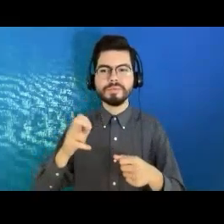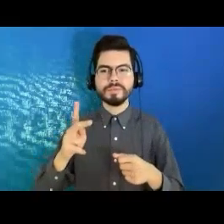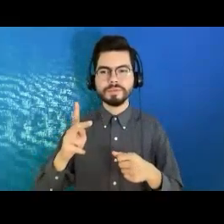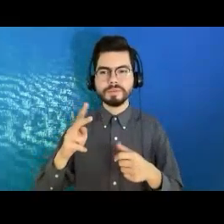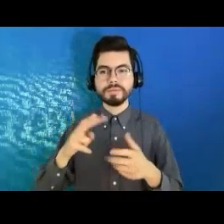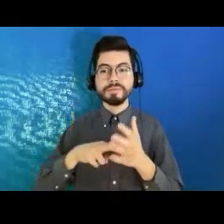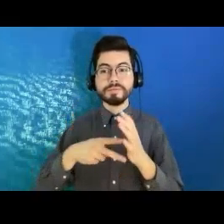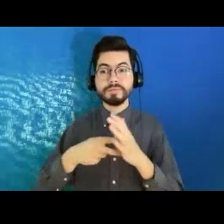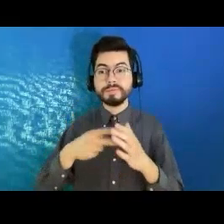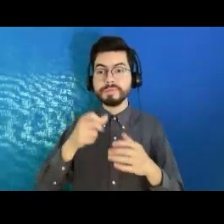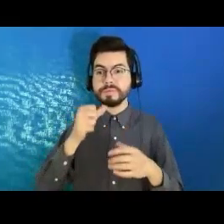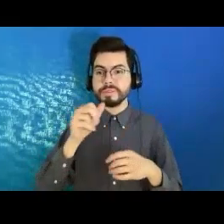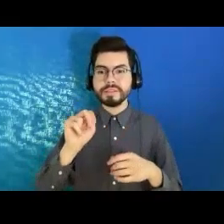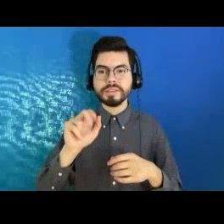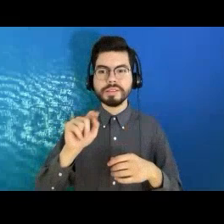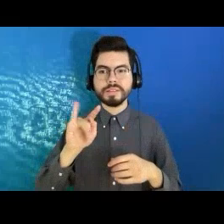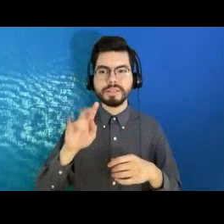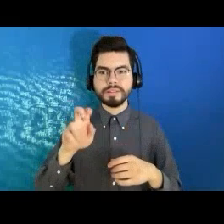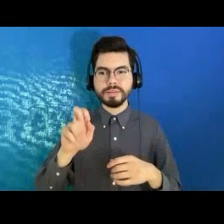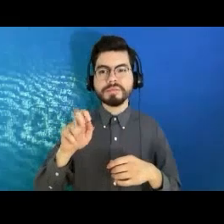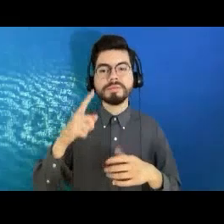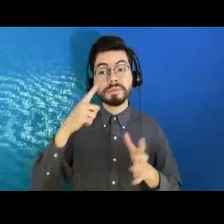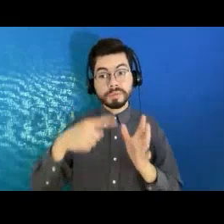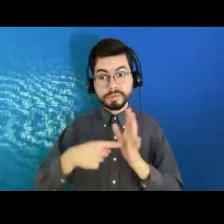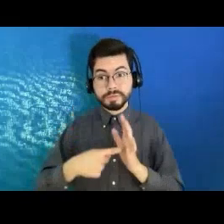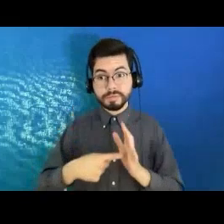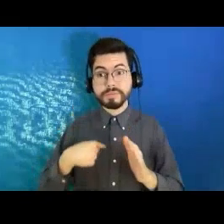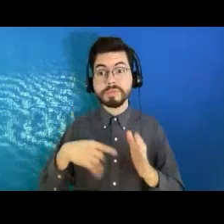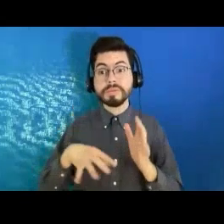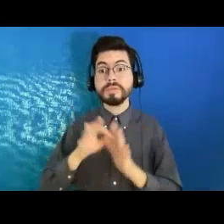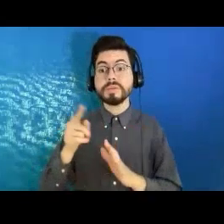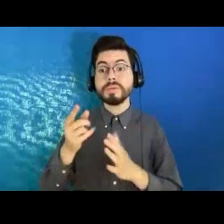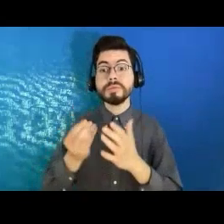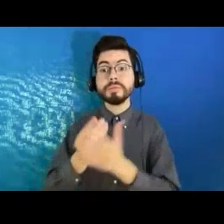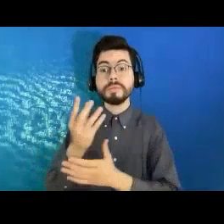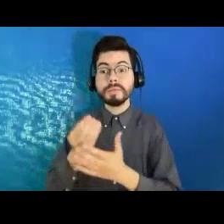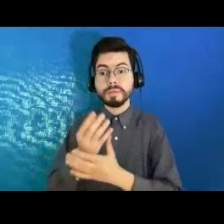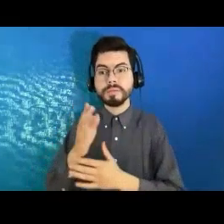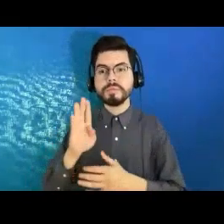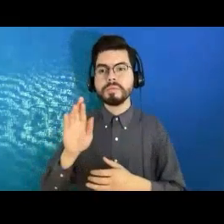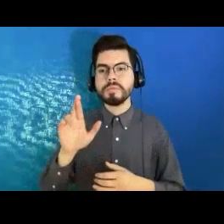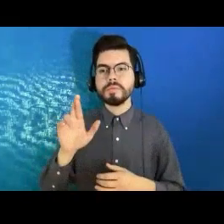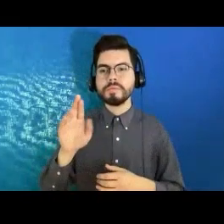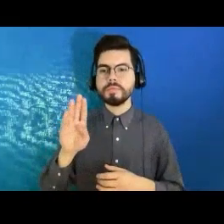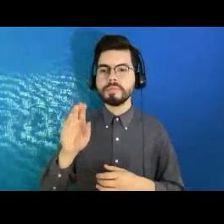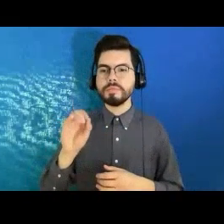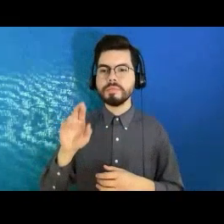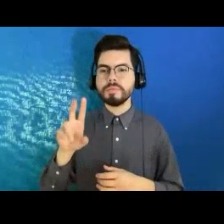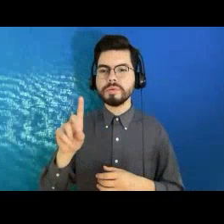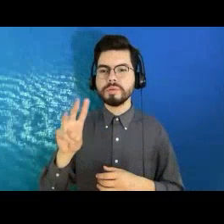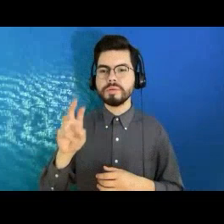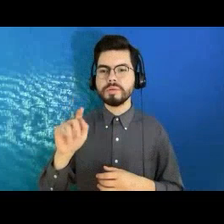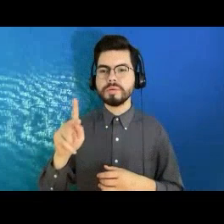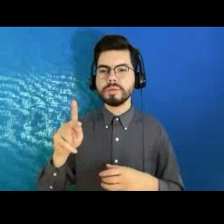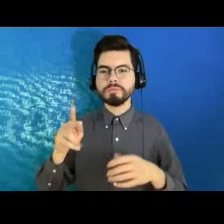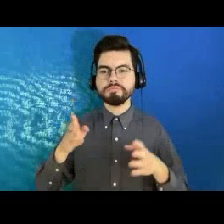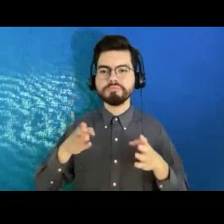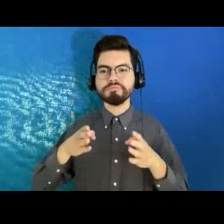non-native. And so one example is I found this little gentian growing right off the boardwalk. And the only other places known in